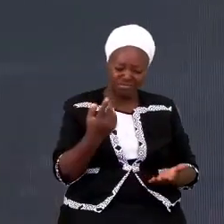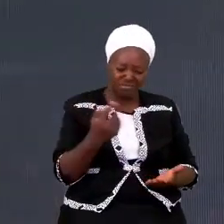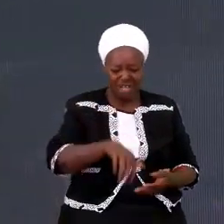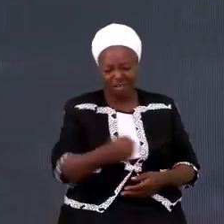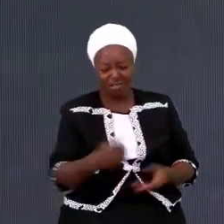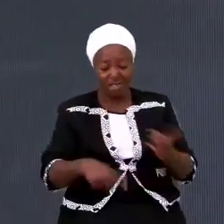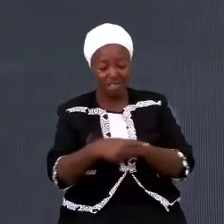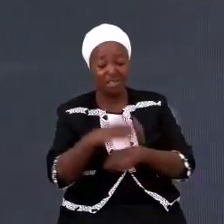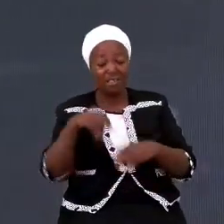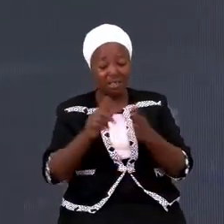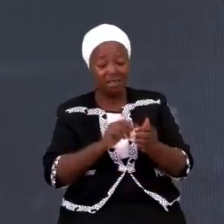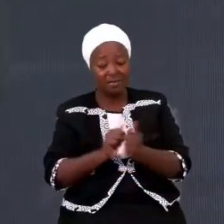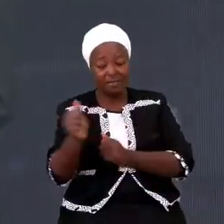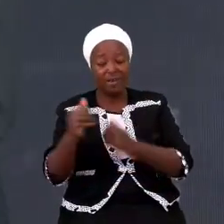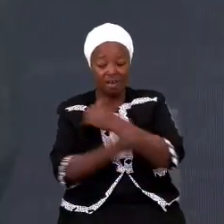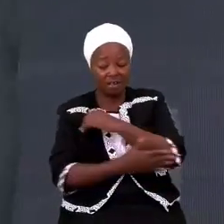another day in